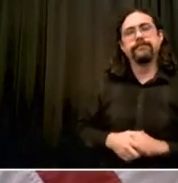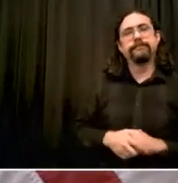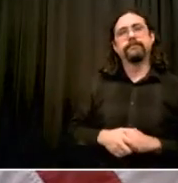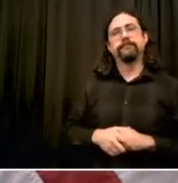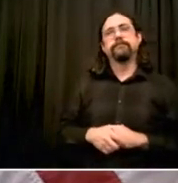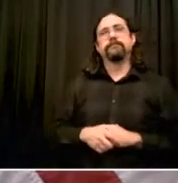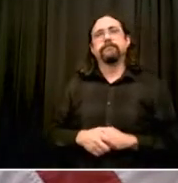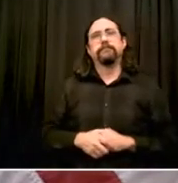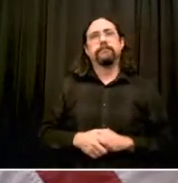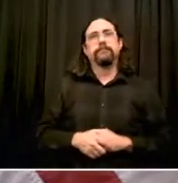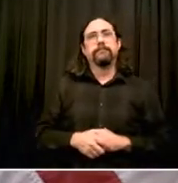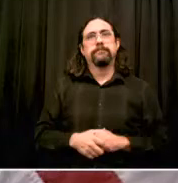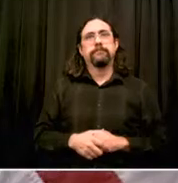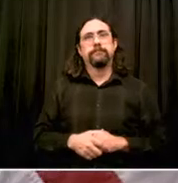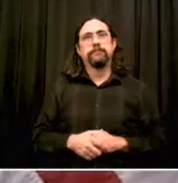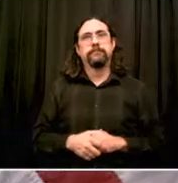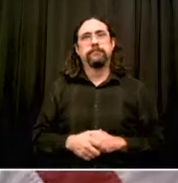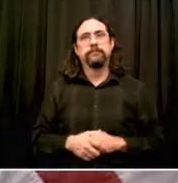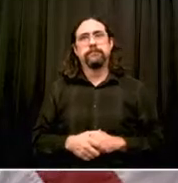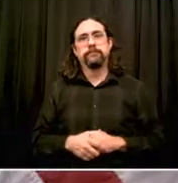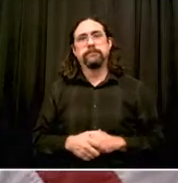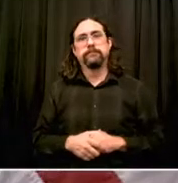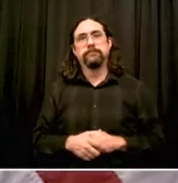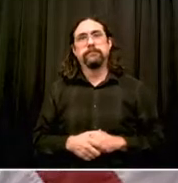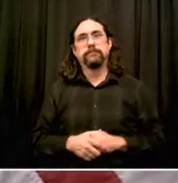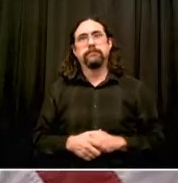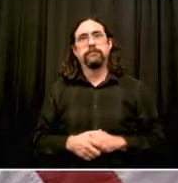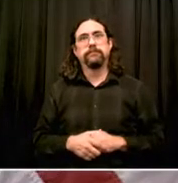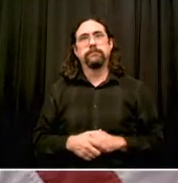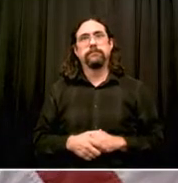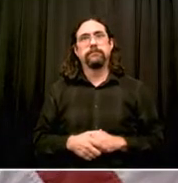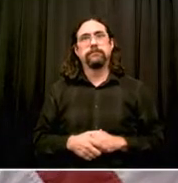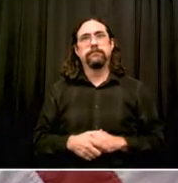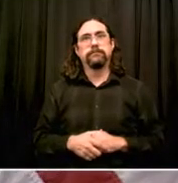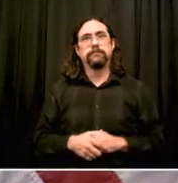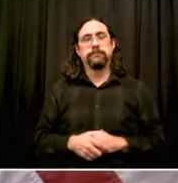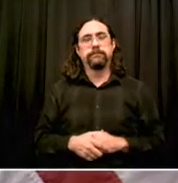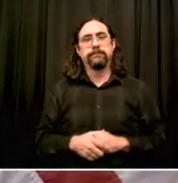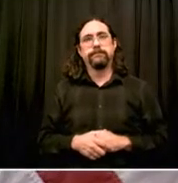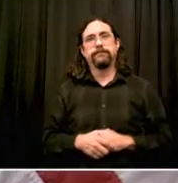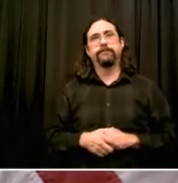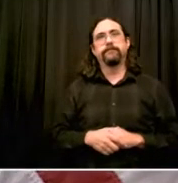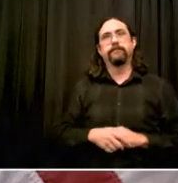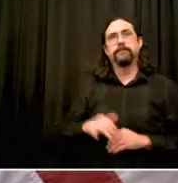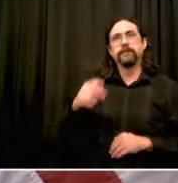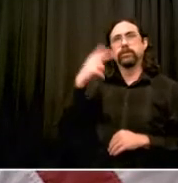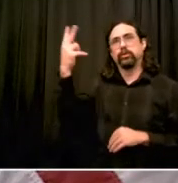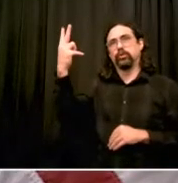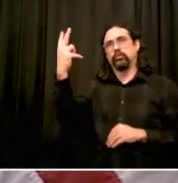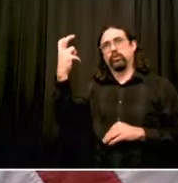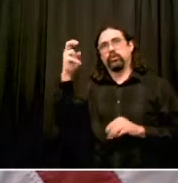Last question for today goes to Emma from, sorry, two more for today. The next one is Emma from the New York Times.